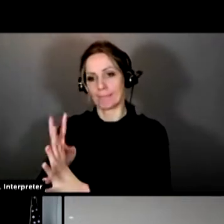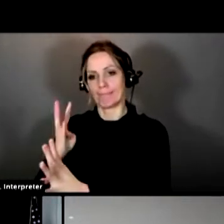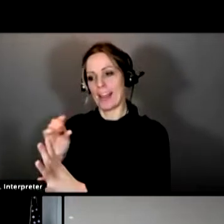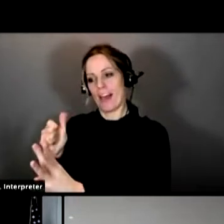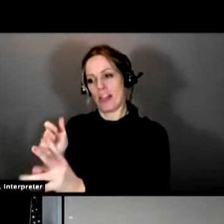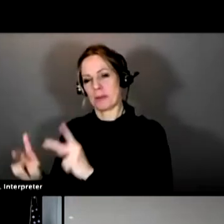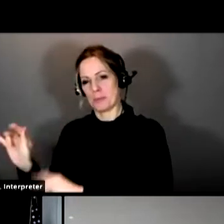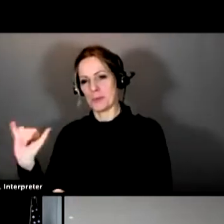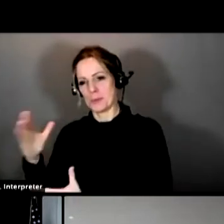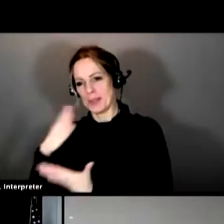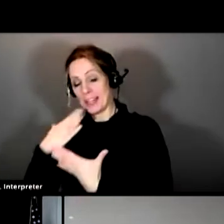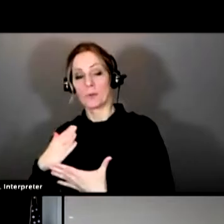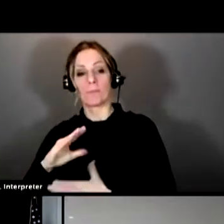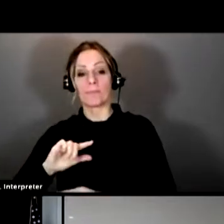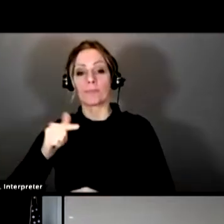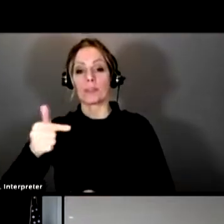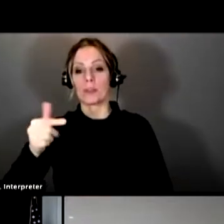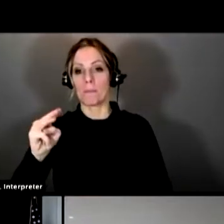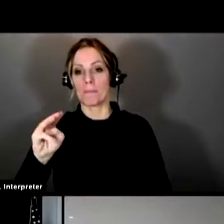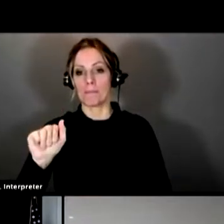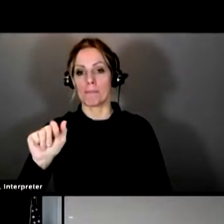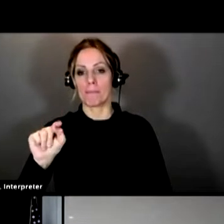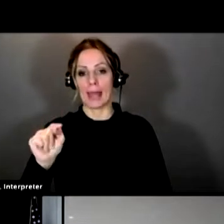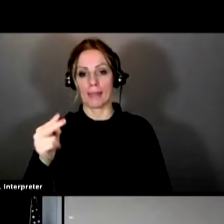Matthew, go ahead, please.